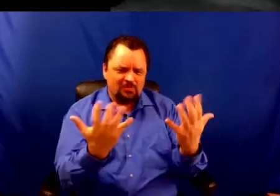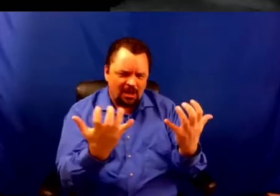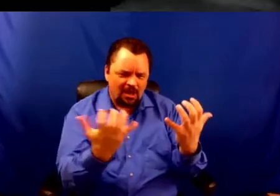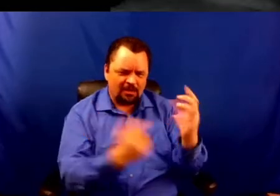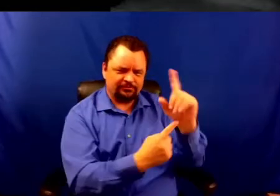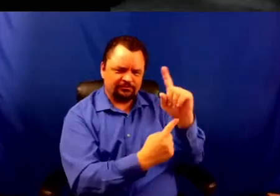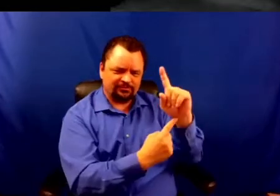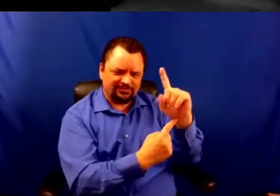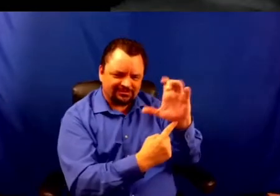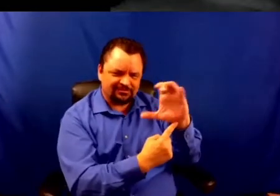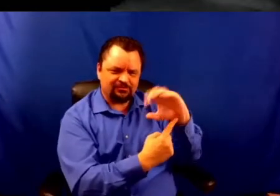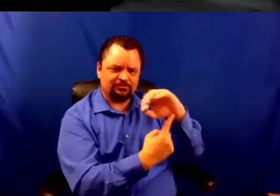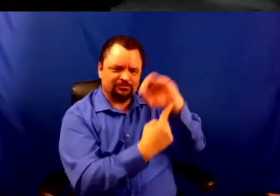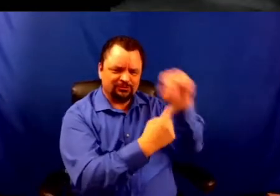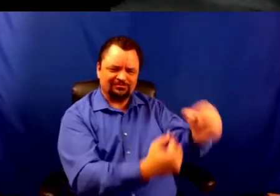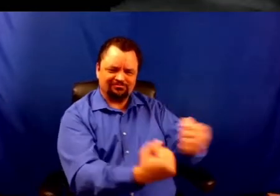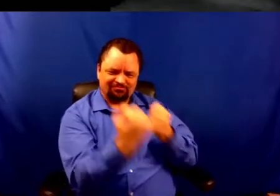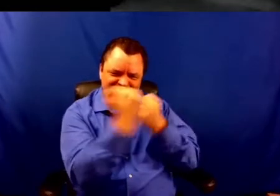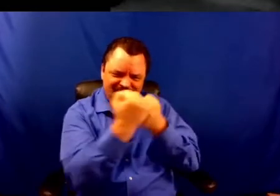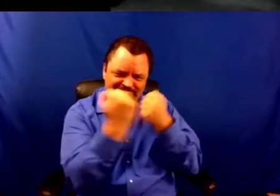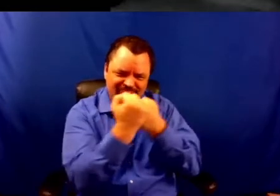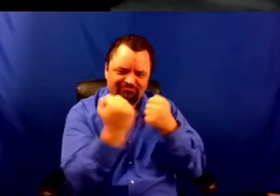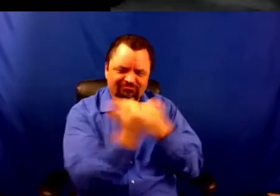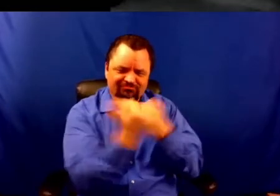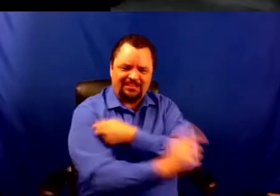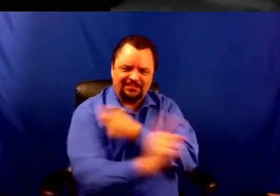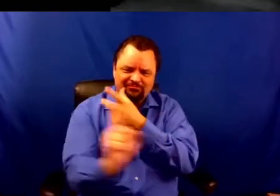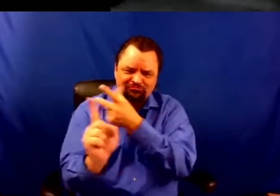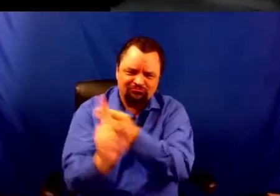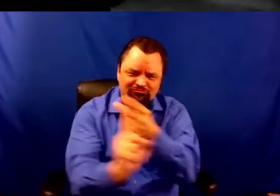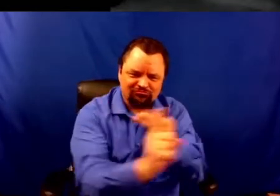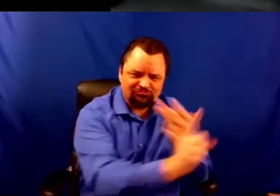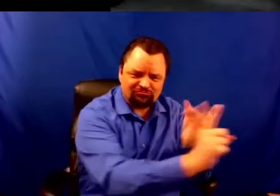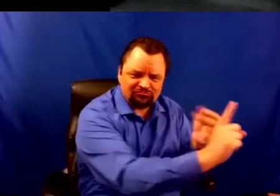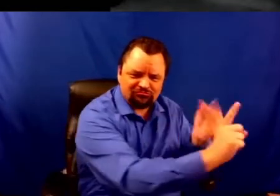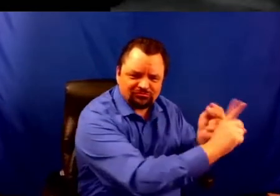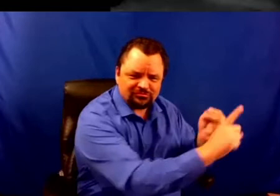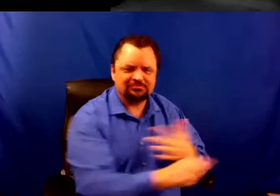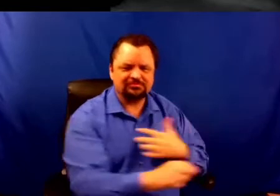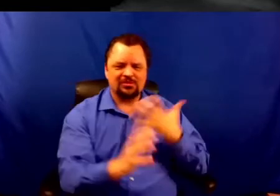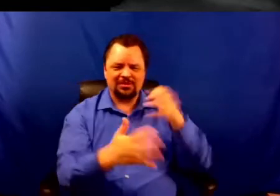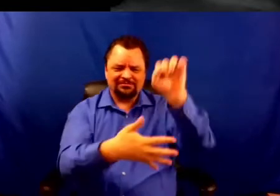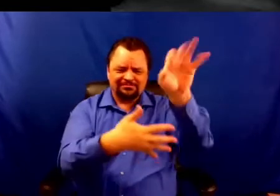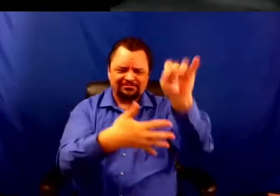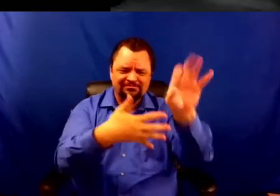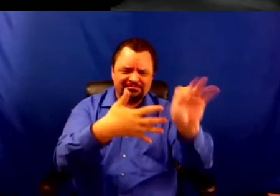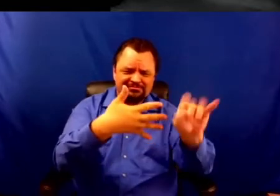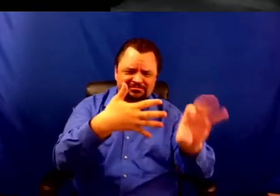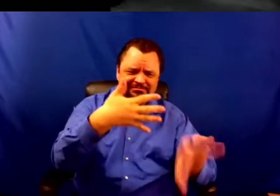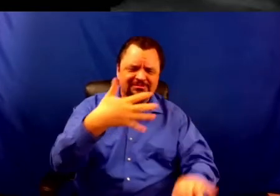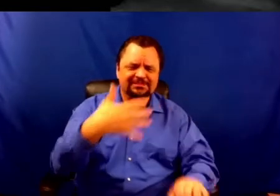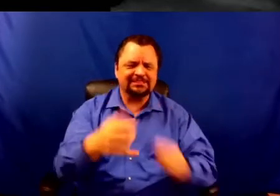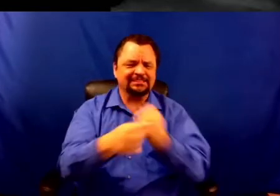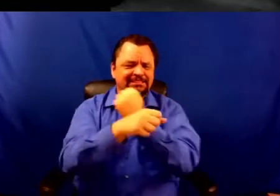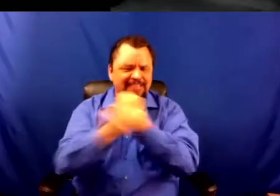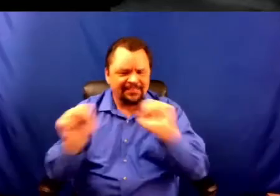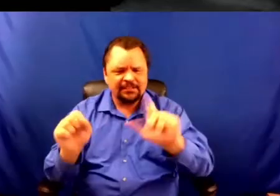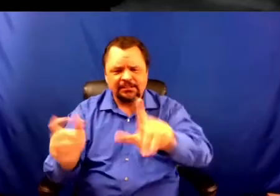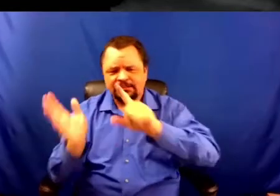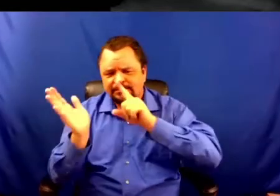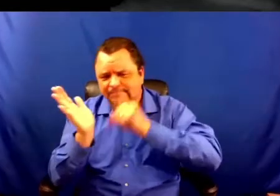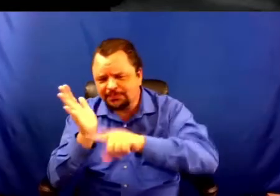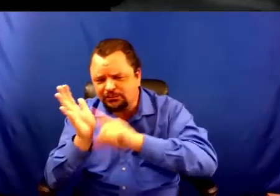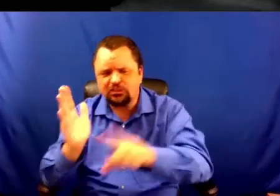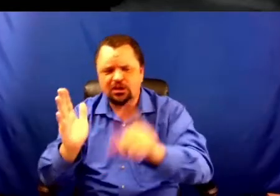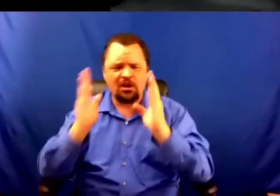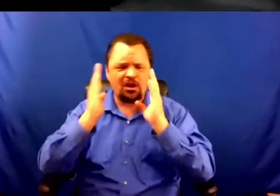the whereases, you know, that it's safe, it's effective, it's gone through rigorous research, et cetera, and that we